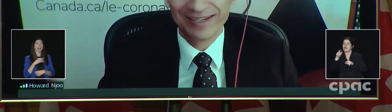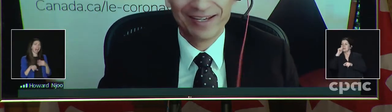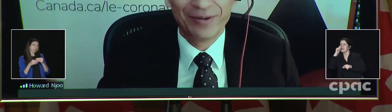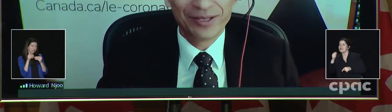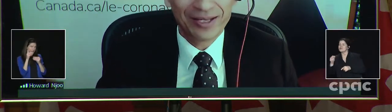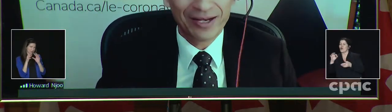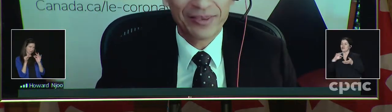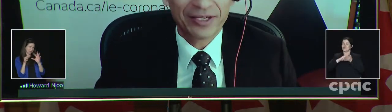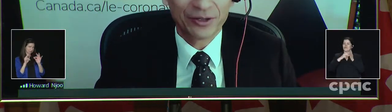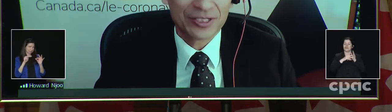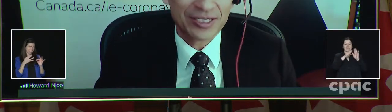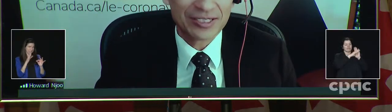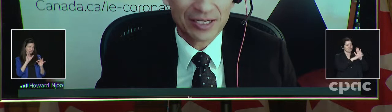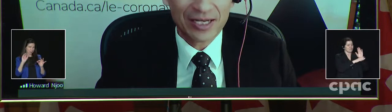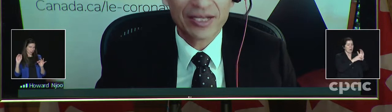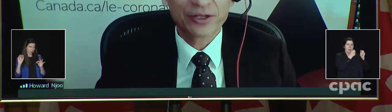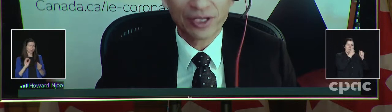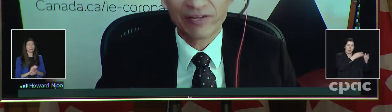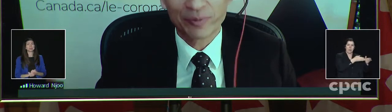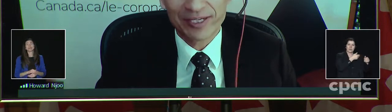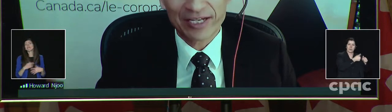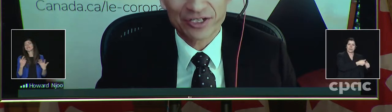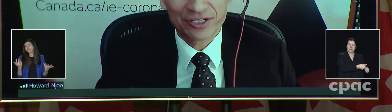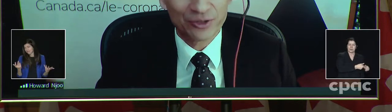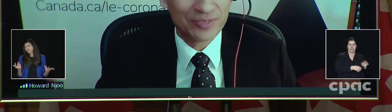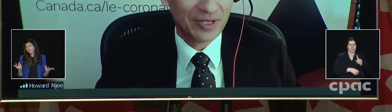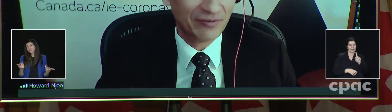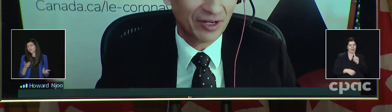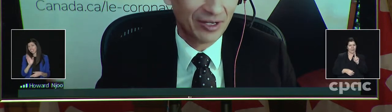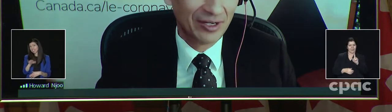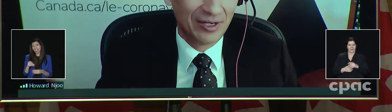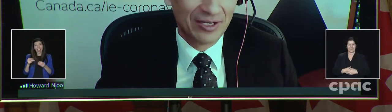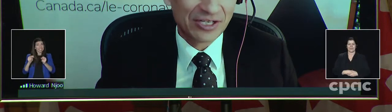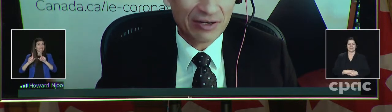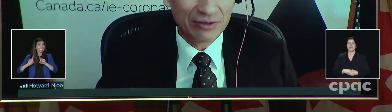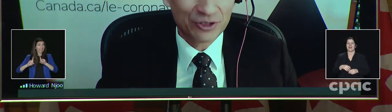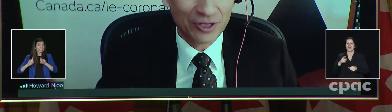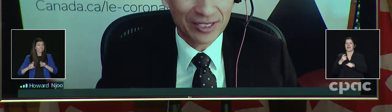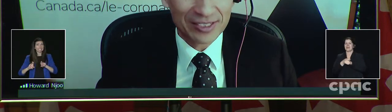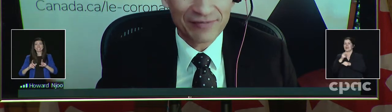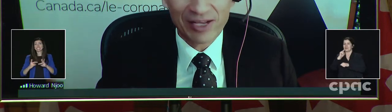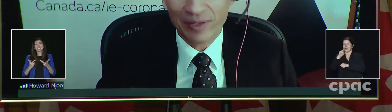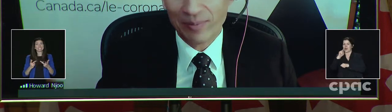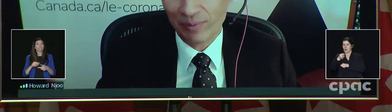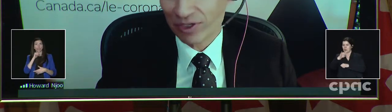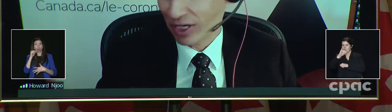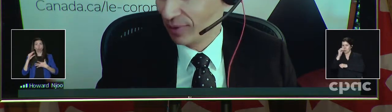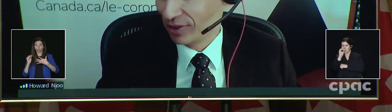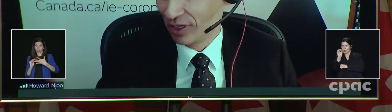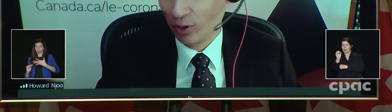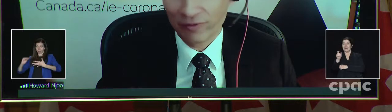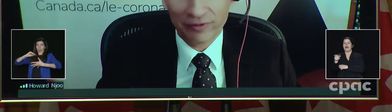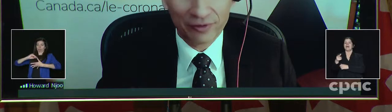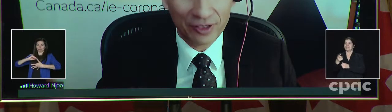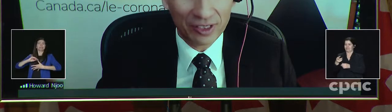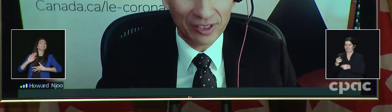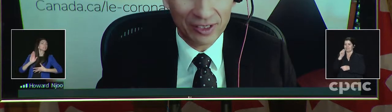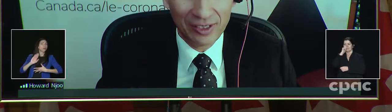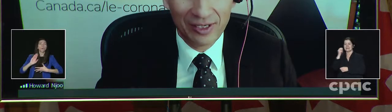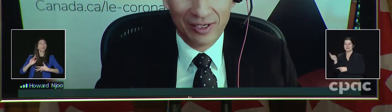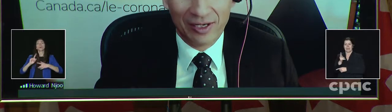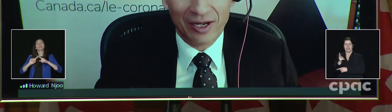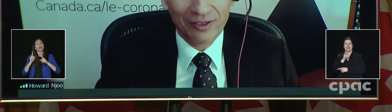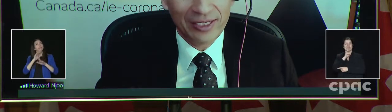said. I think it's another layer of protection. So it's a bit of a shout out to, I guess, the family and members are coming over for